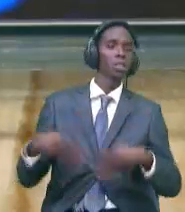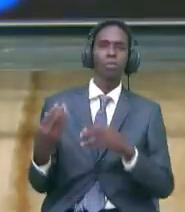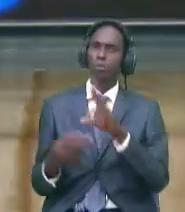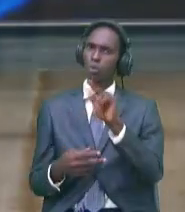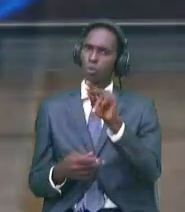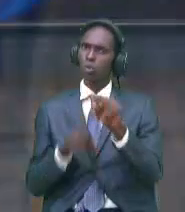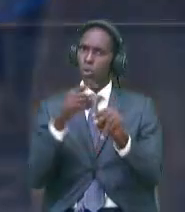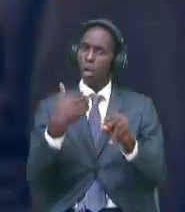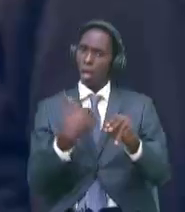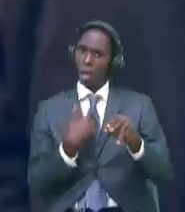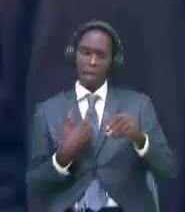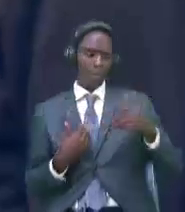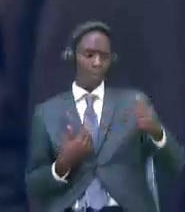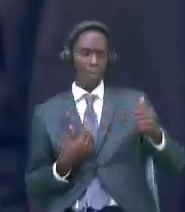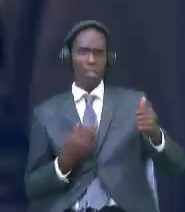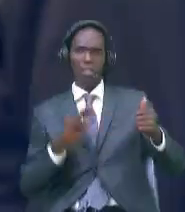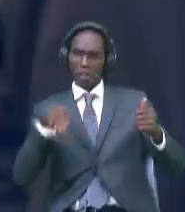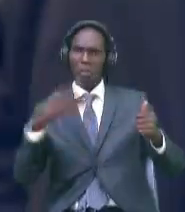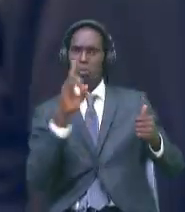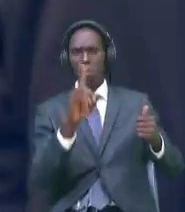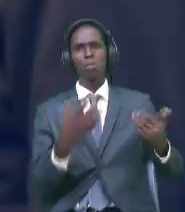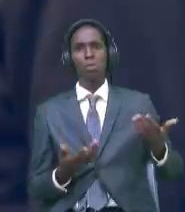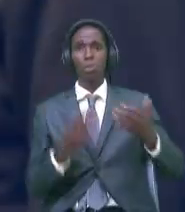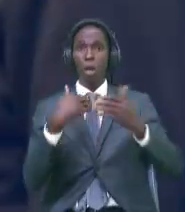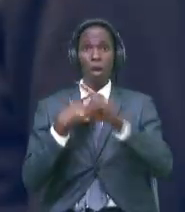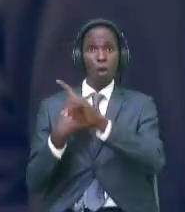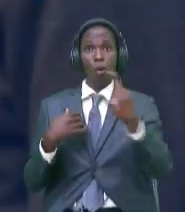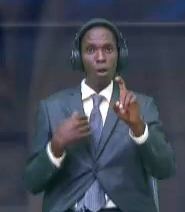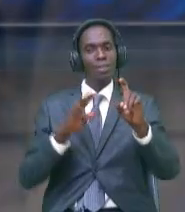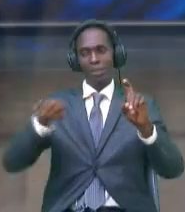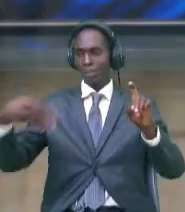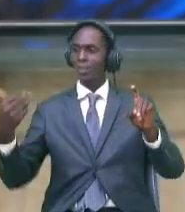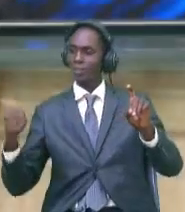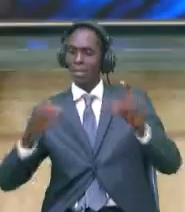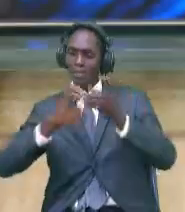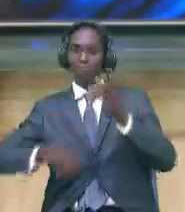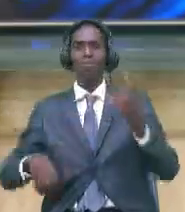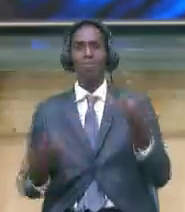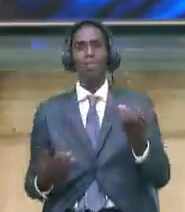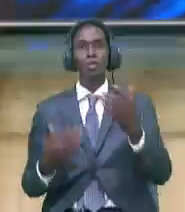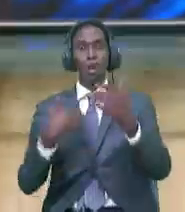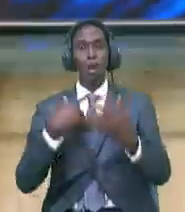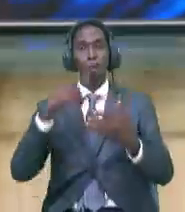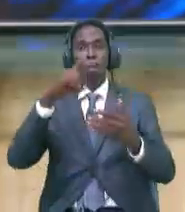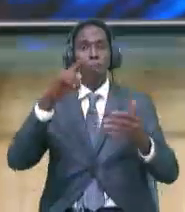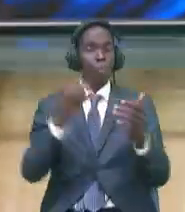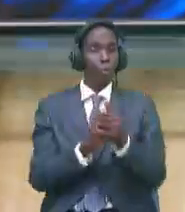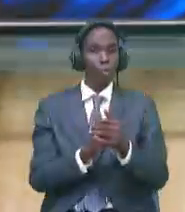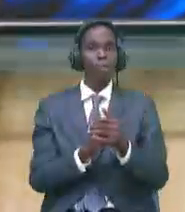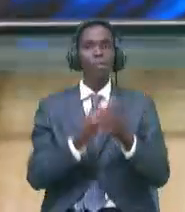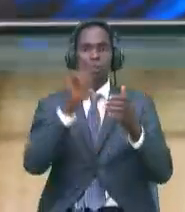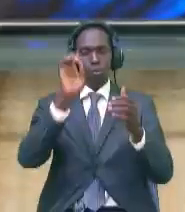have 10, you give 1. You have 100, you give 10. You have 1,000, then